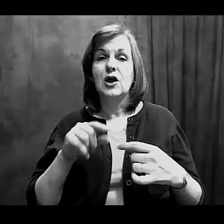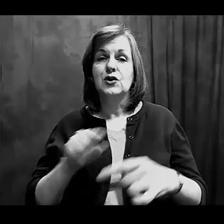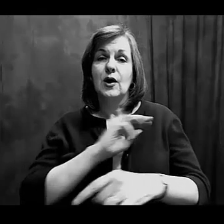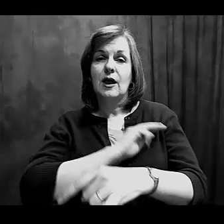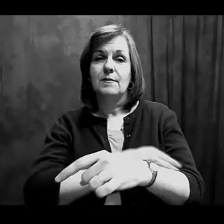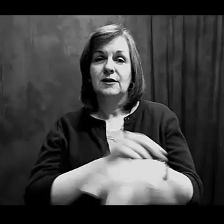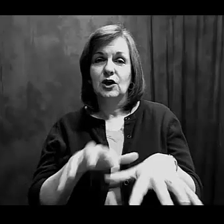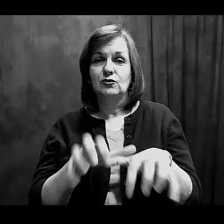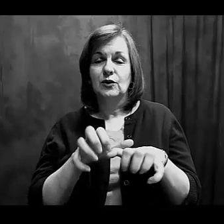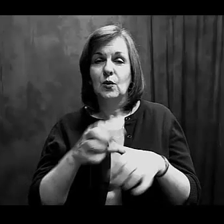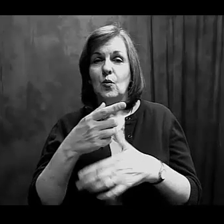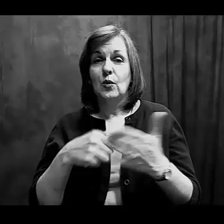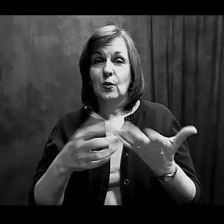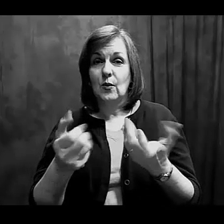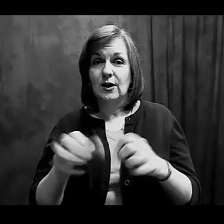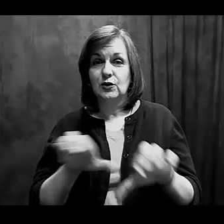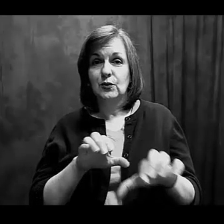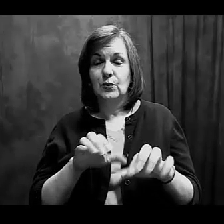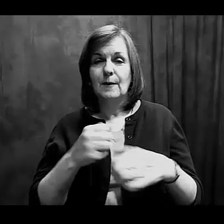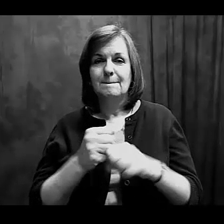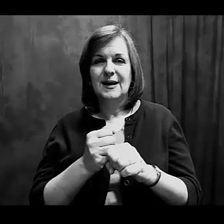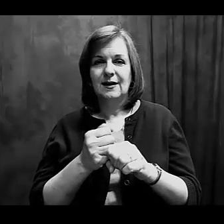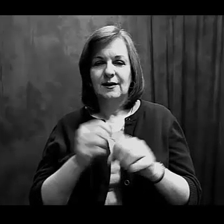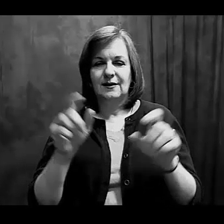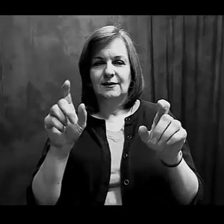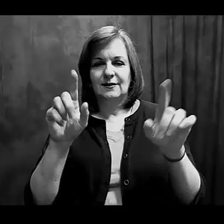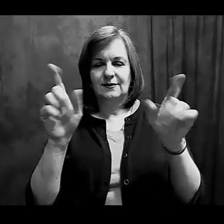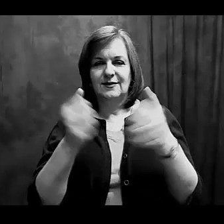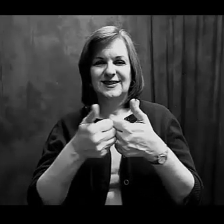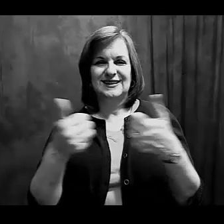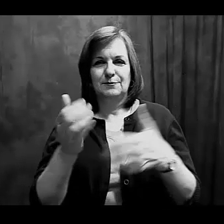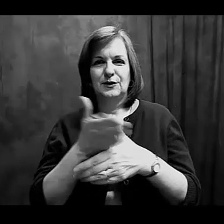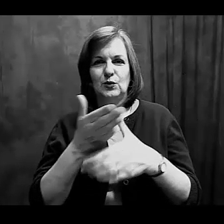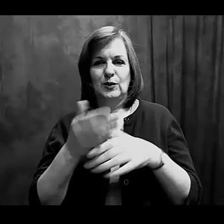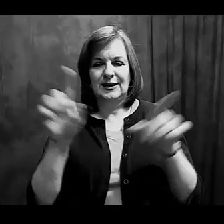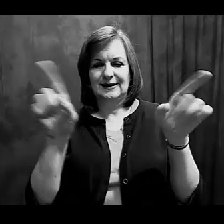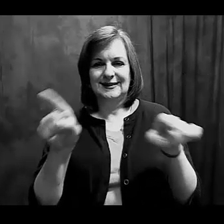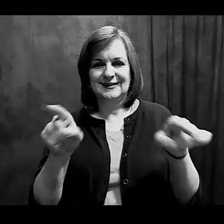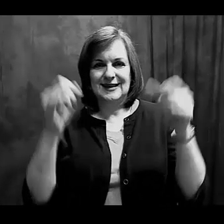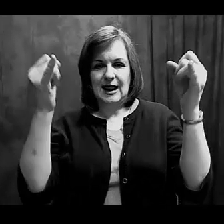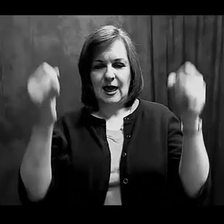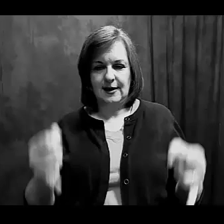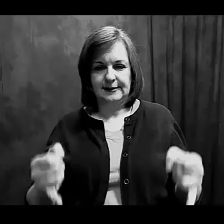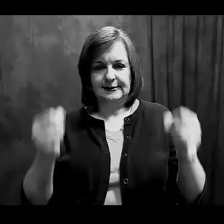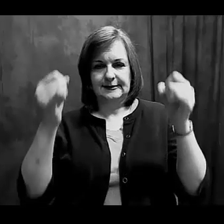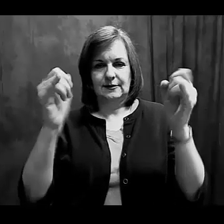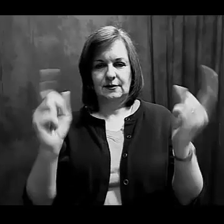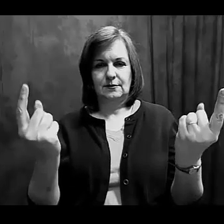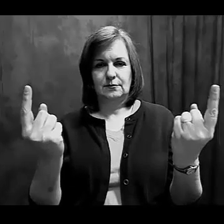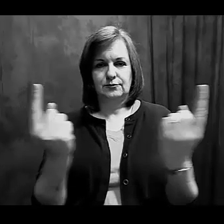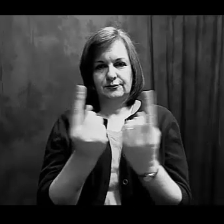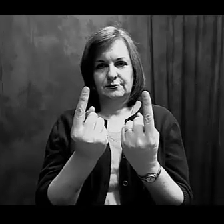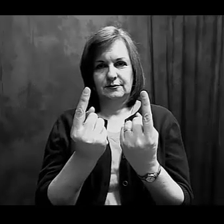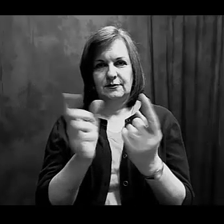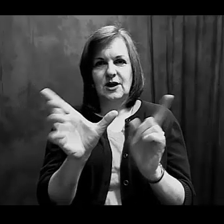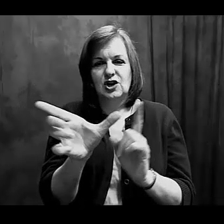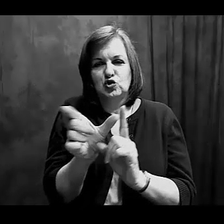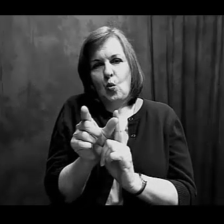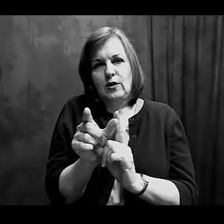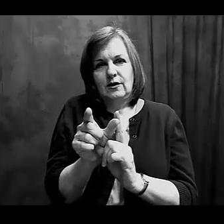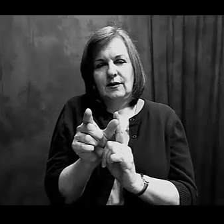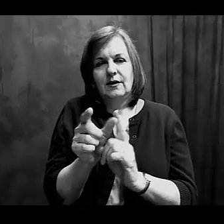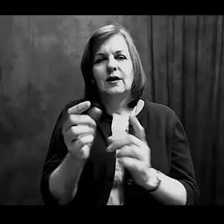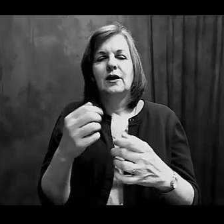contraction is to make this distance, the distance between what we call the Z lines, so the Z